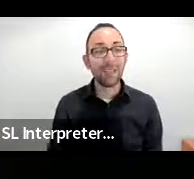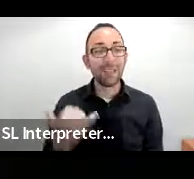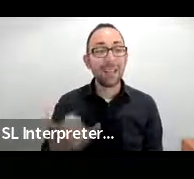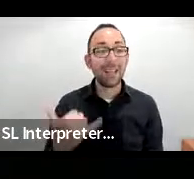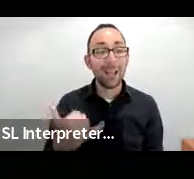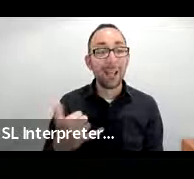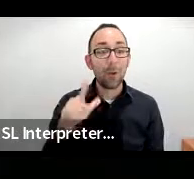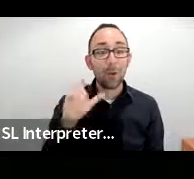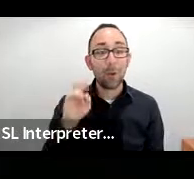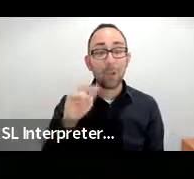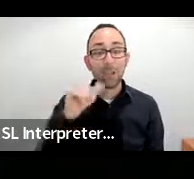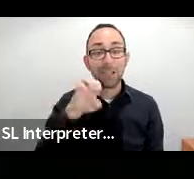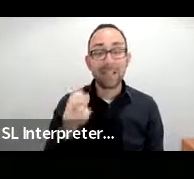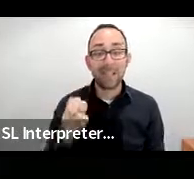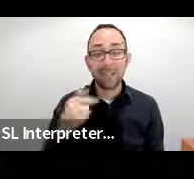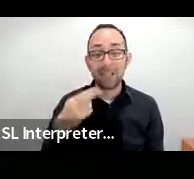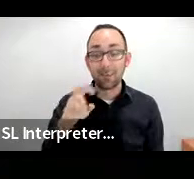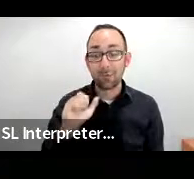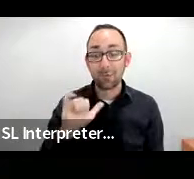Louise Gray.